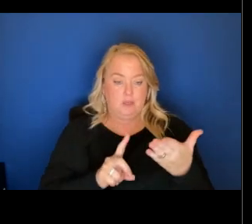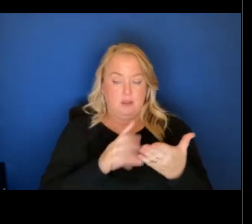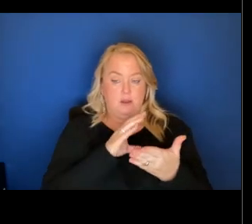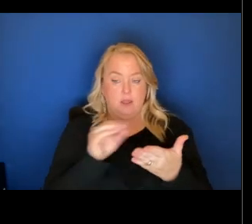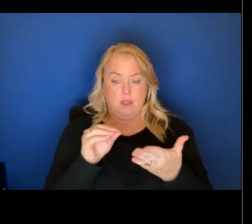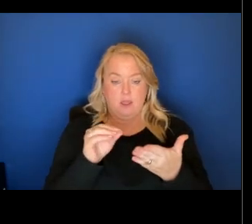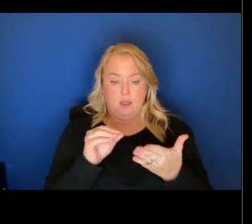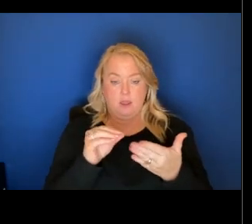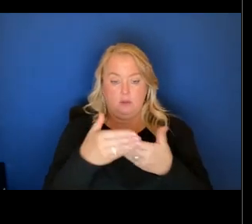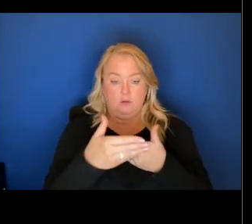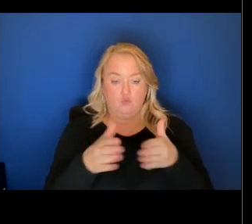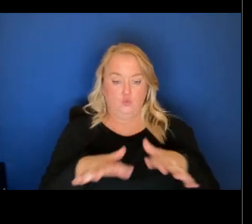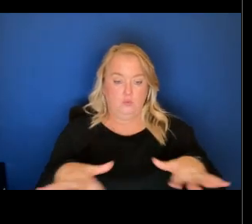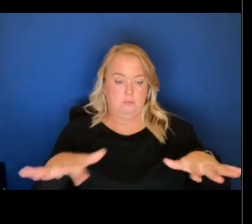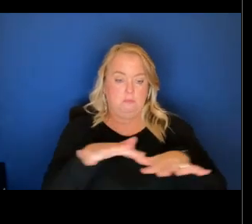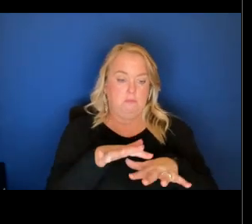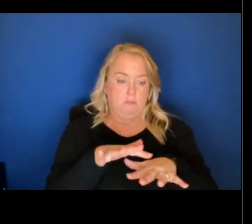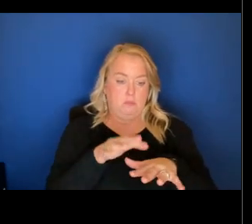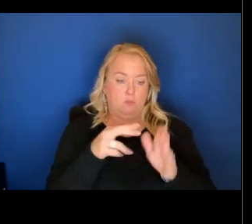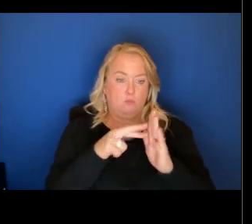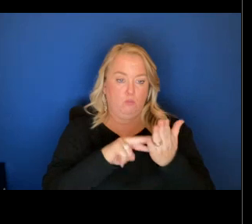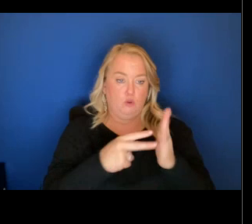and room layout purposes.